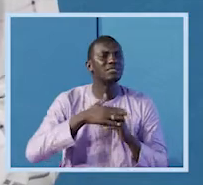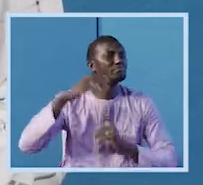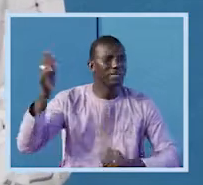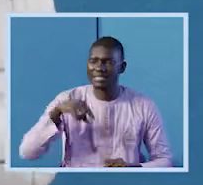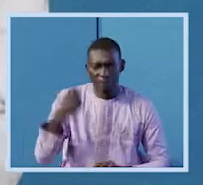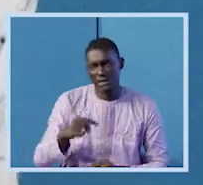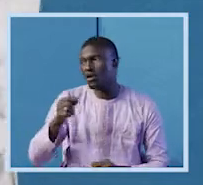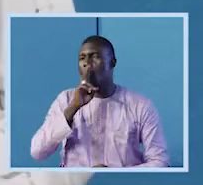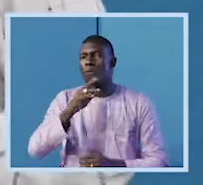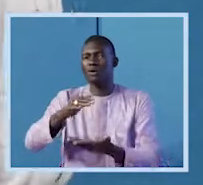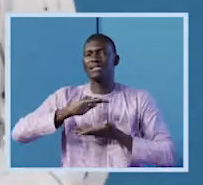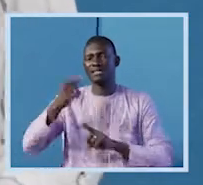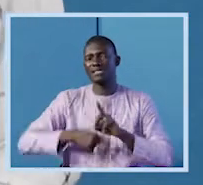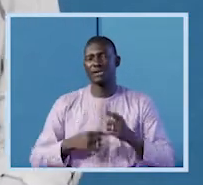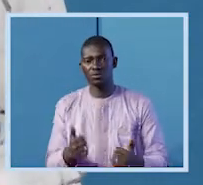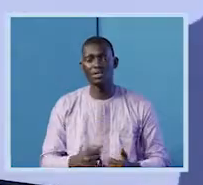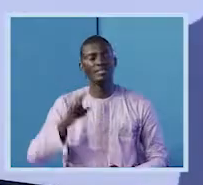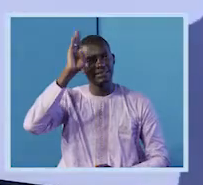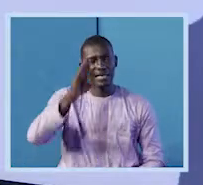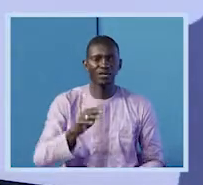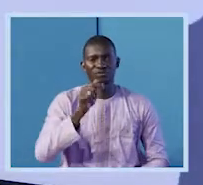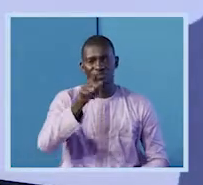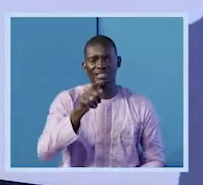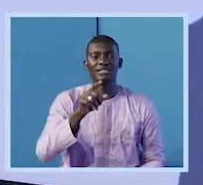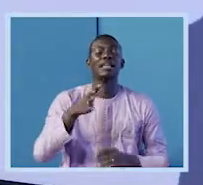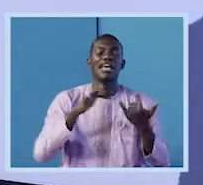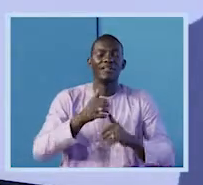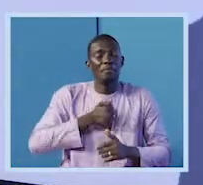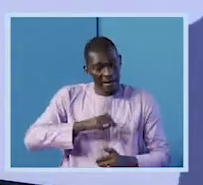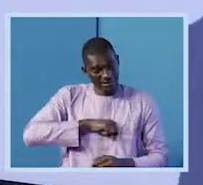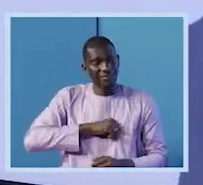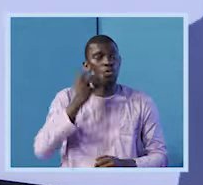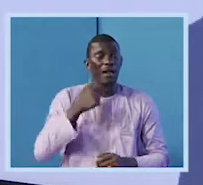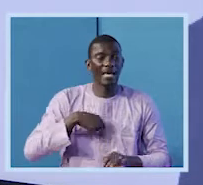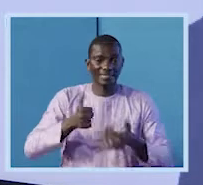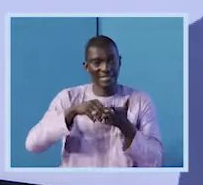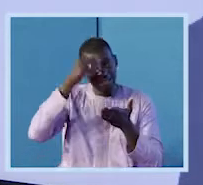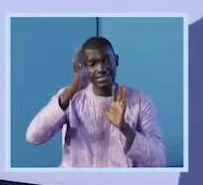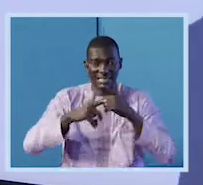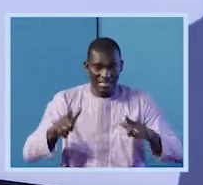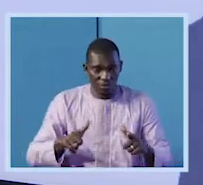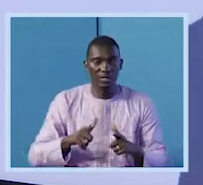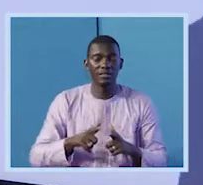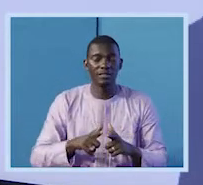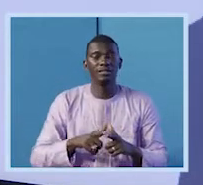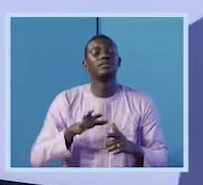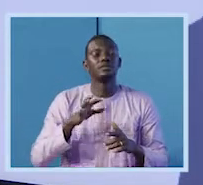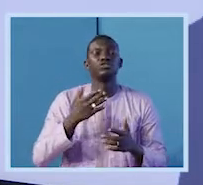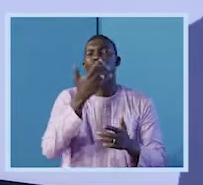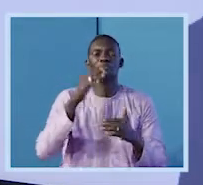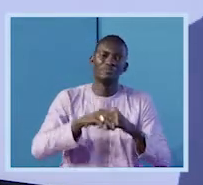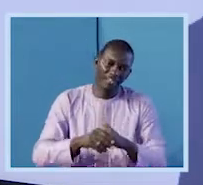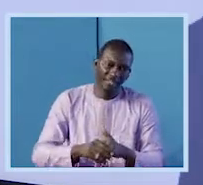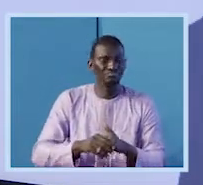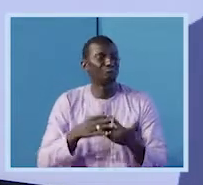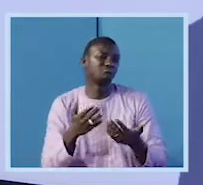You know. So talk to us about that as well. Thank you very much. You know, even myself, when I started learning sign language interpreting, you know, some friends